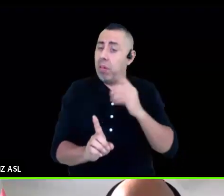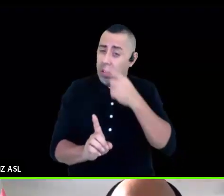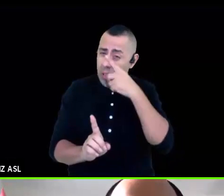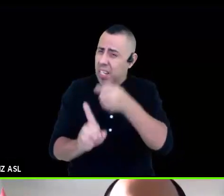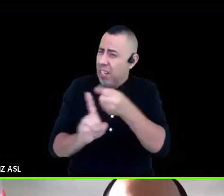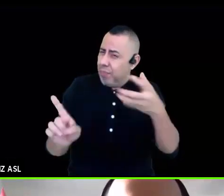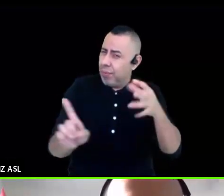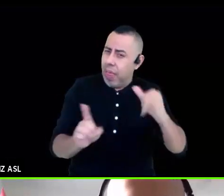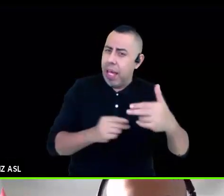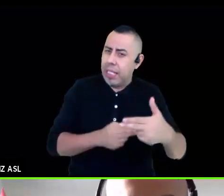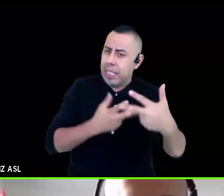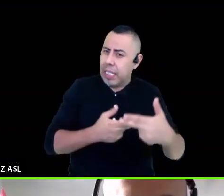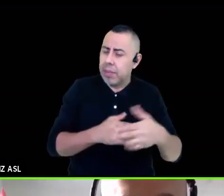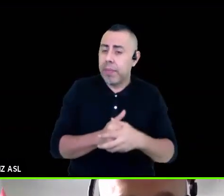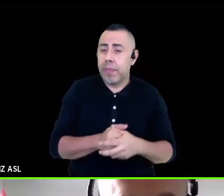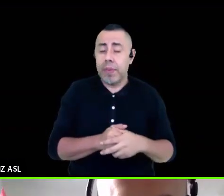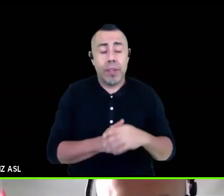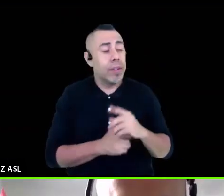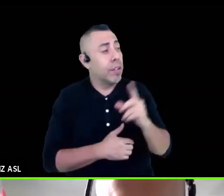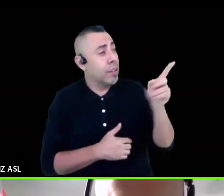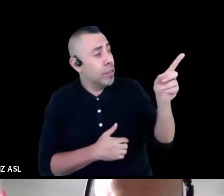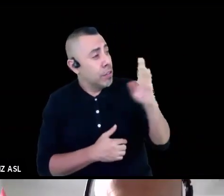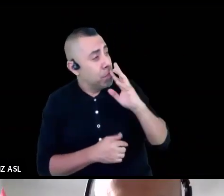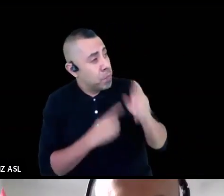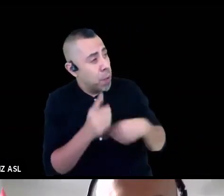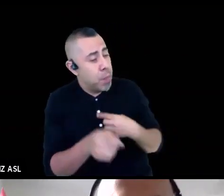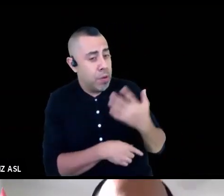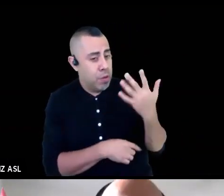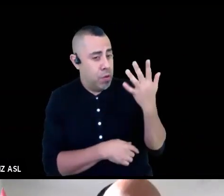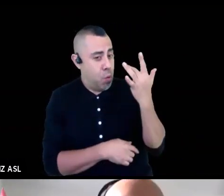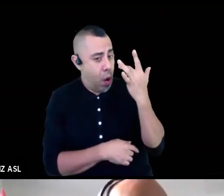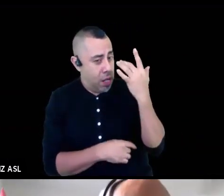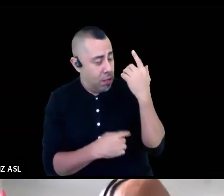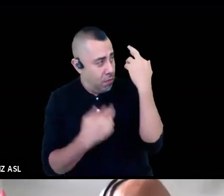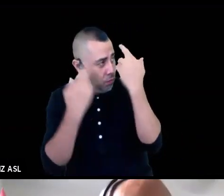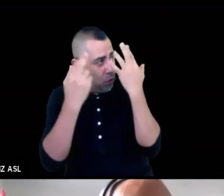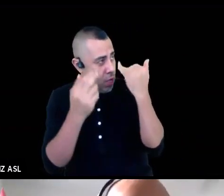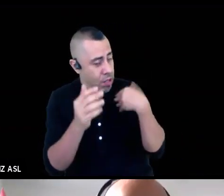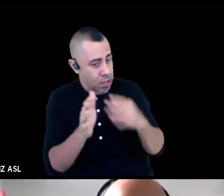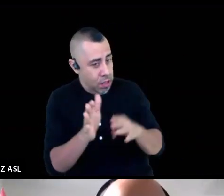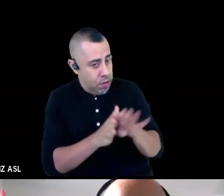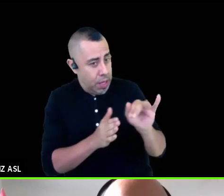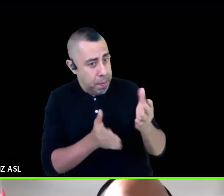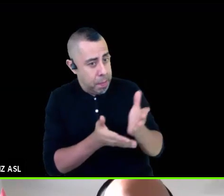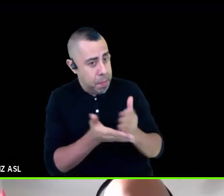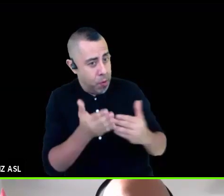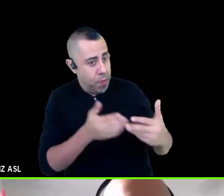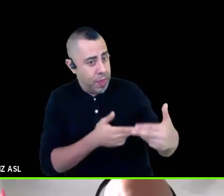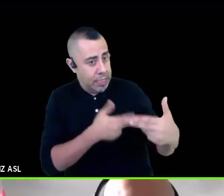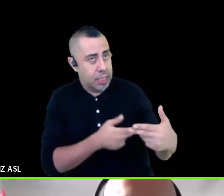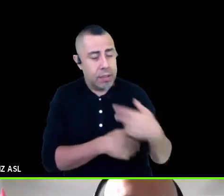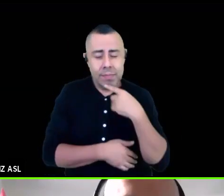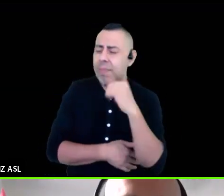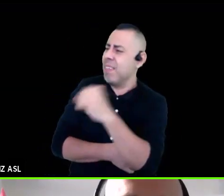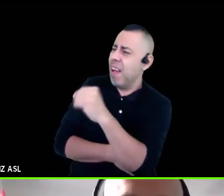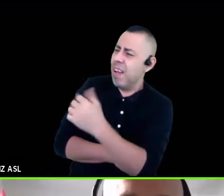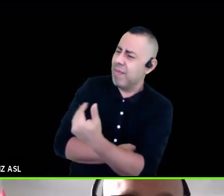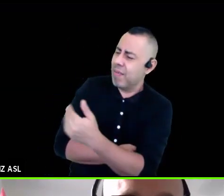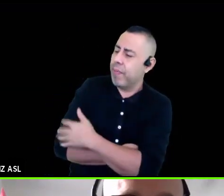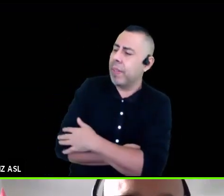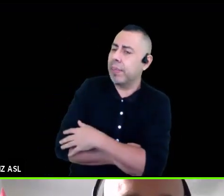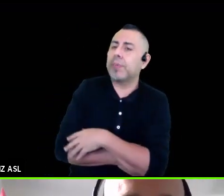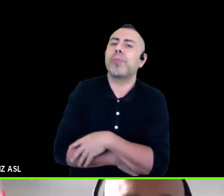Yeah, you mean into the thinking behind that scene? Yes. Yeah, well, I think part of it is because, you know, I'm sitting here today watching the